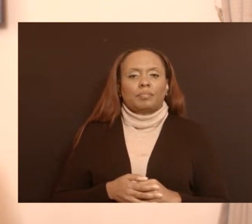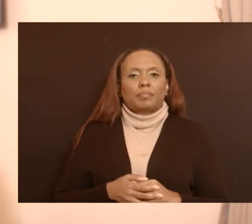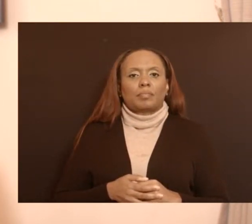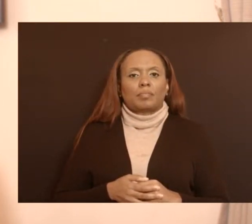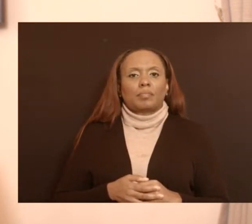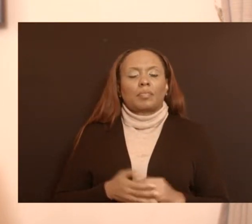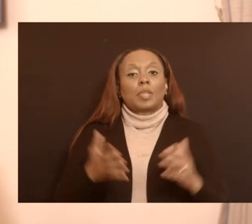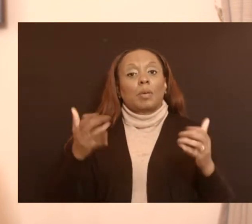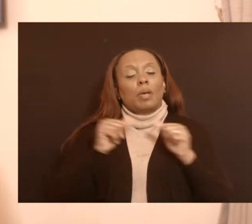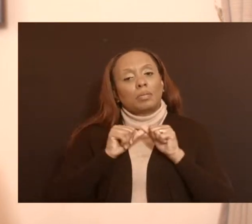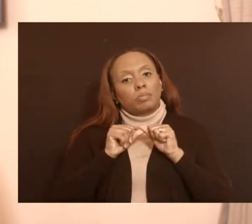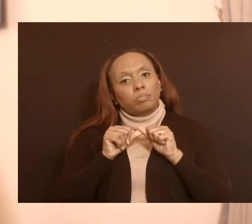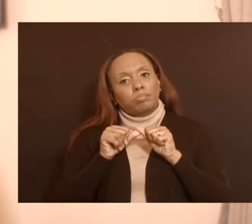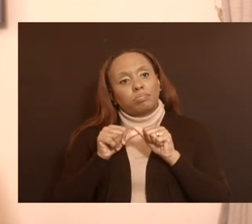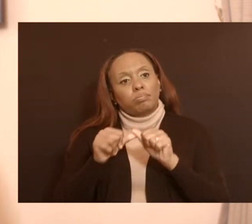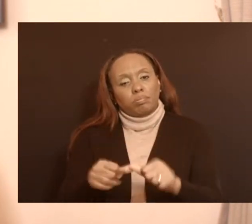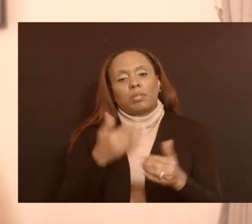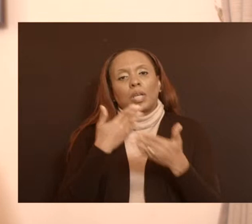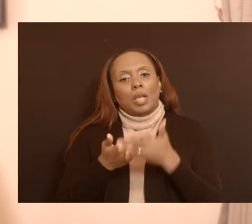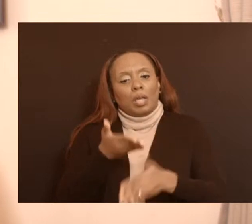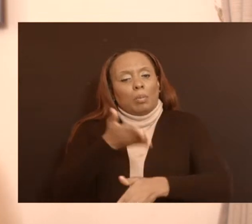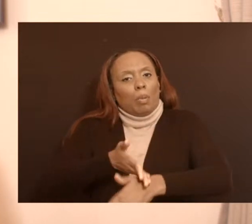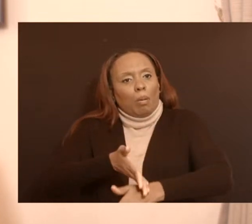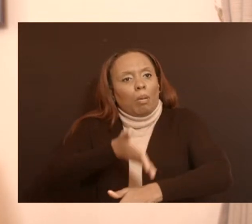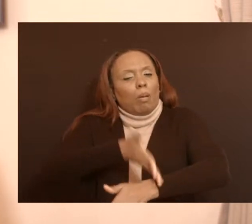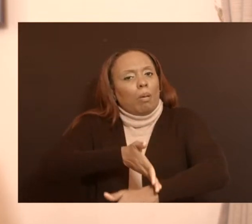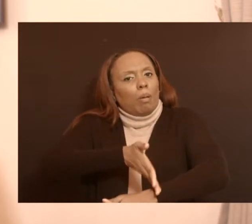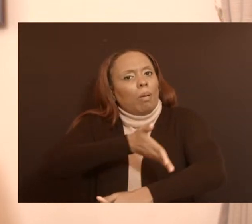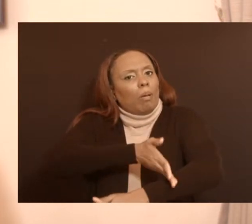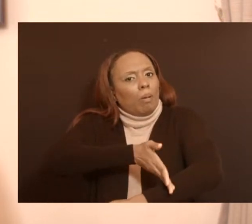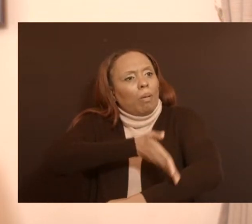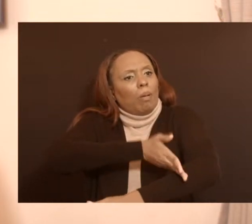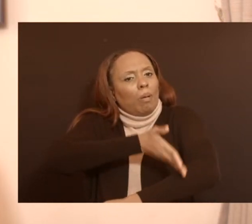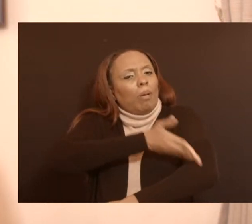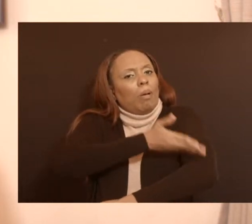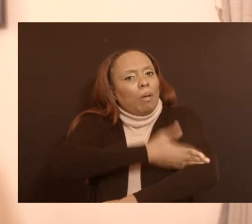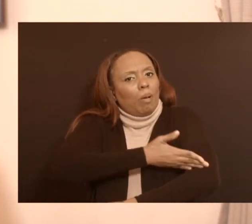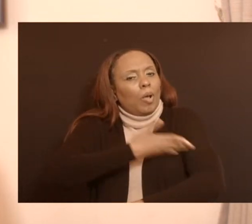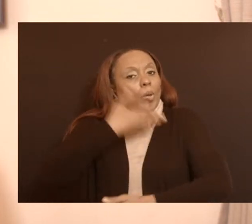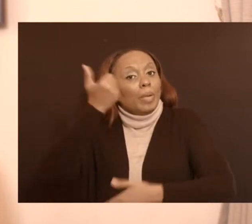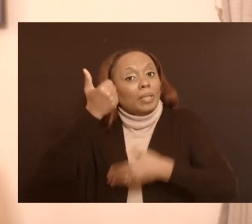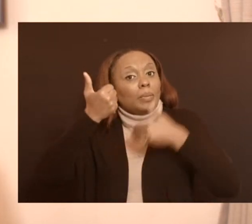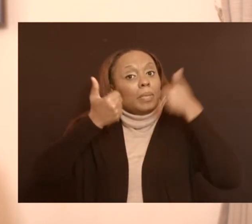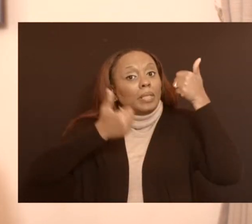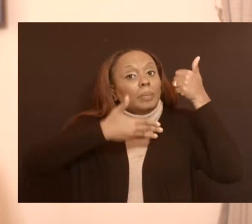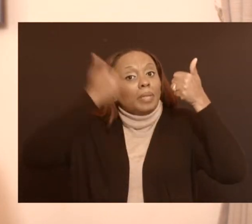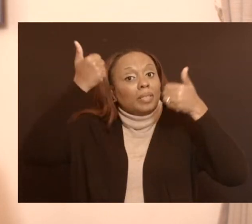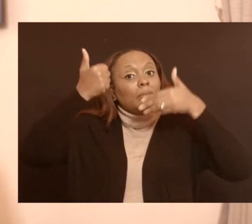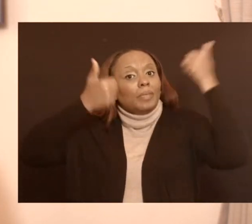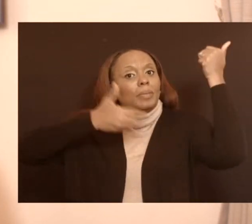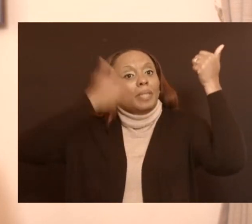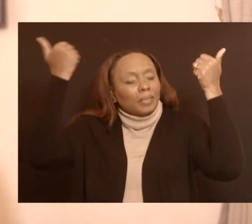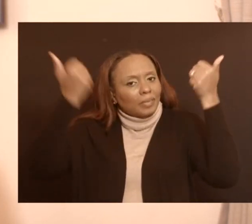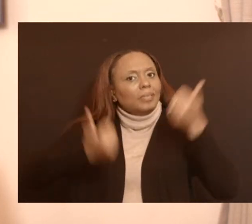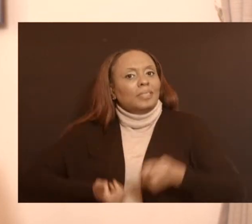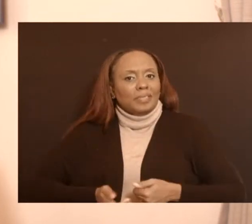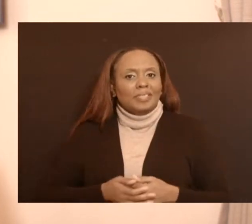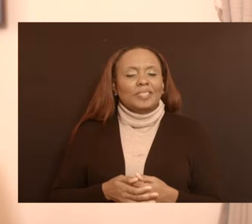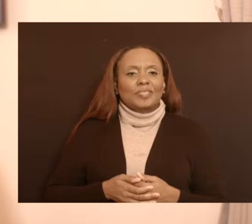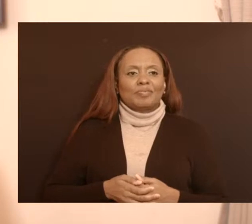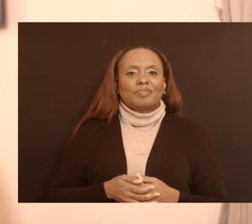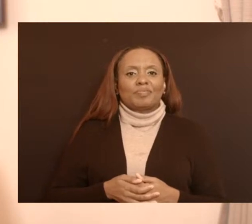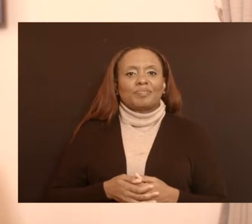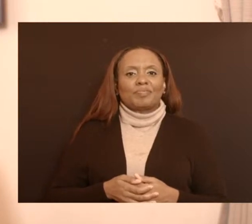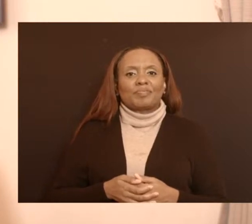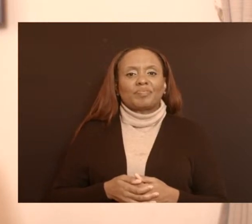continue that trend. We want to get better and better as the time goes by, and to do that,